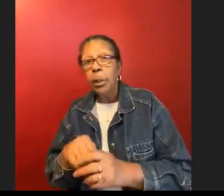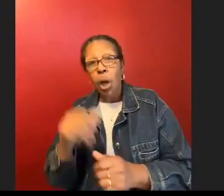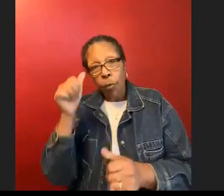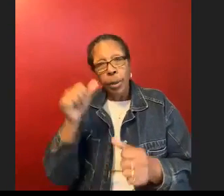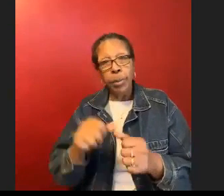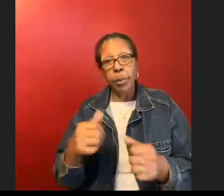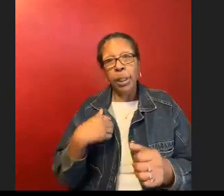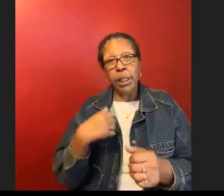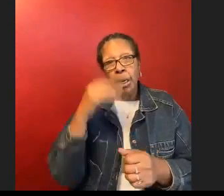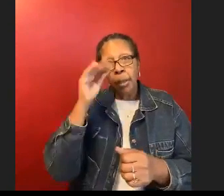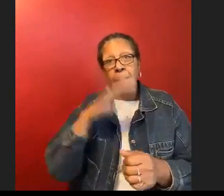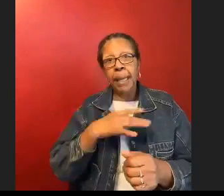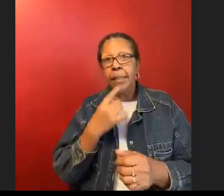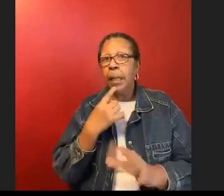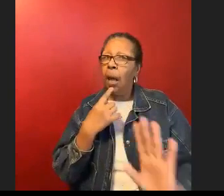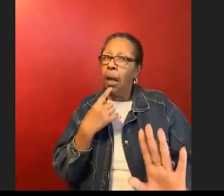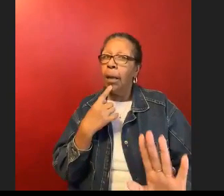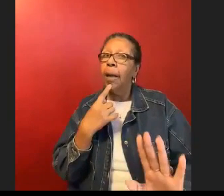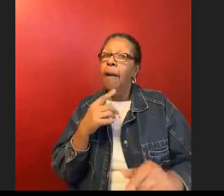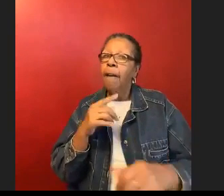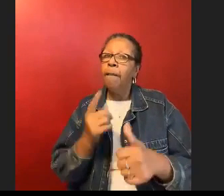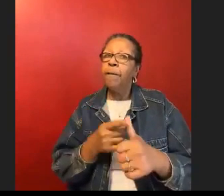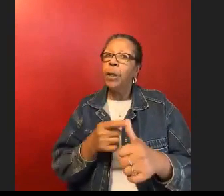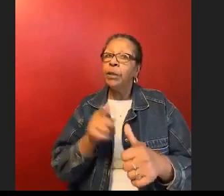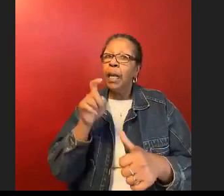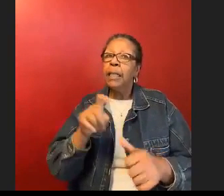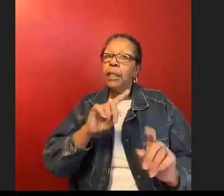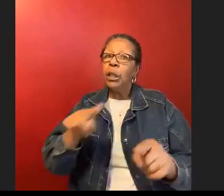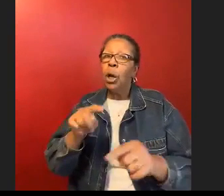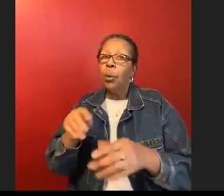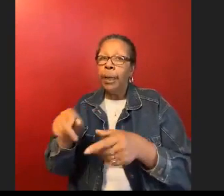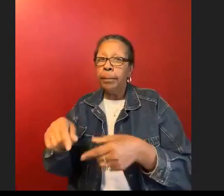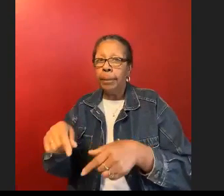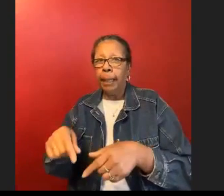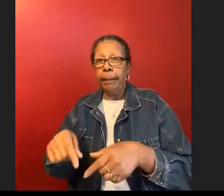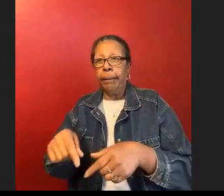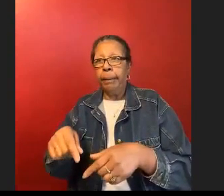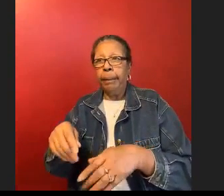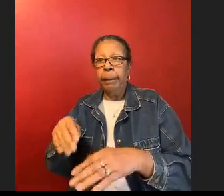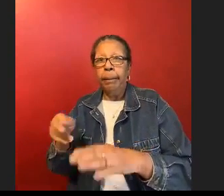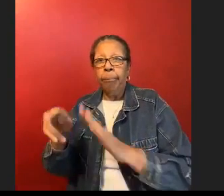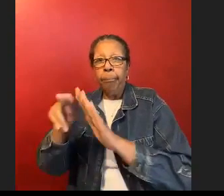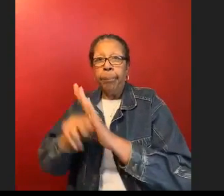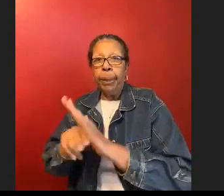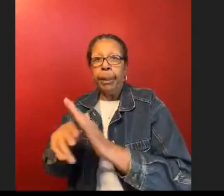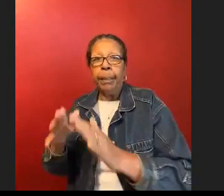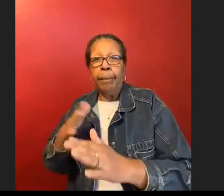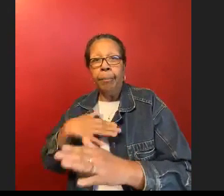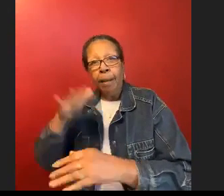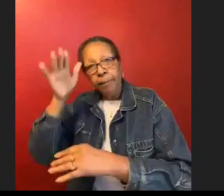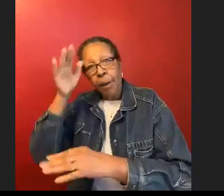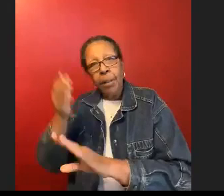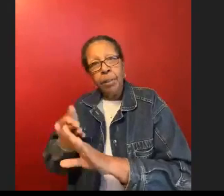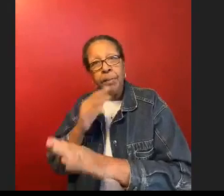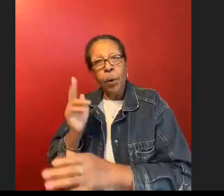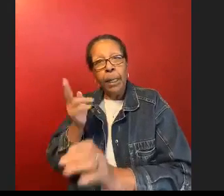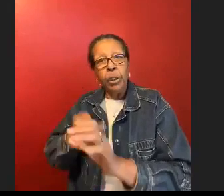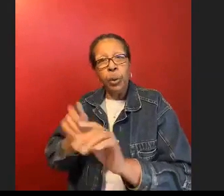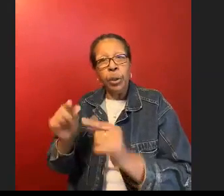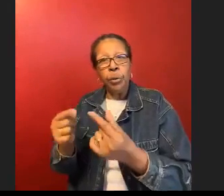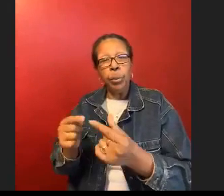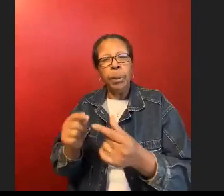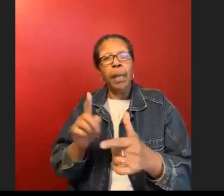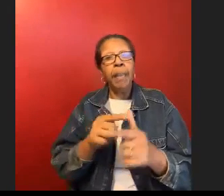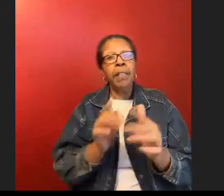bury my father first before I join the group? Jesus says, let the dead bury the dead. But he did not become